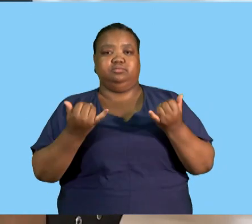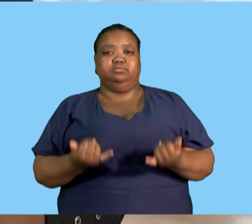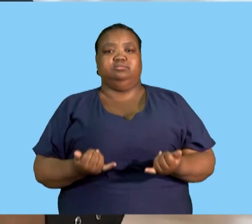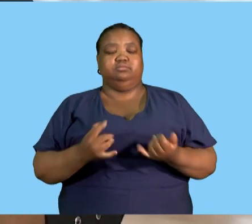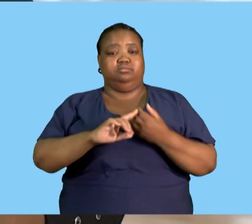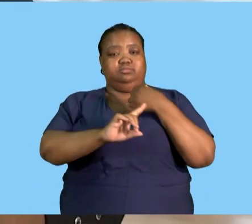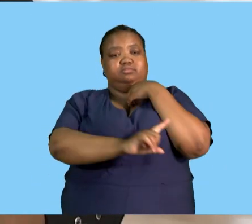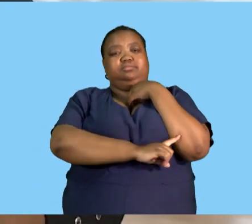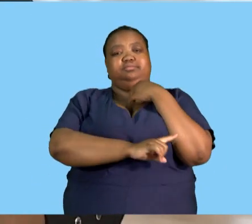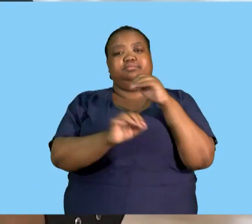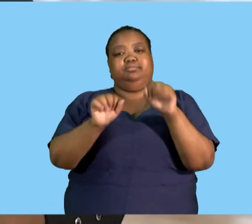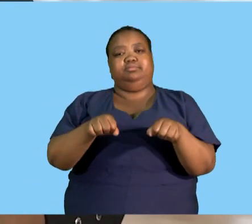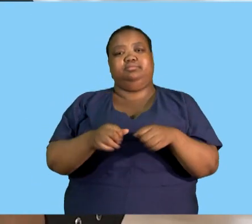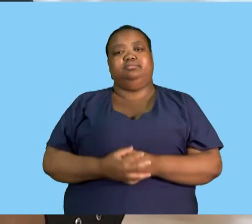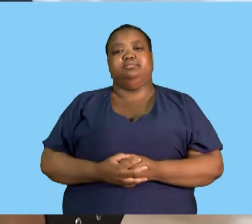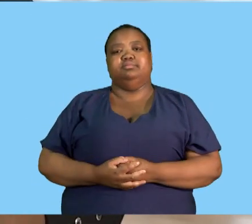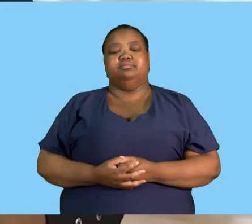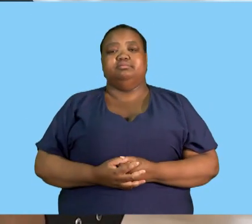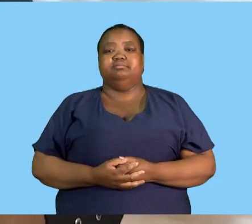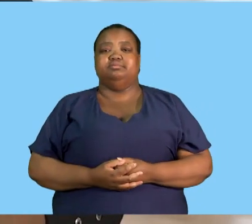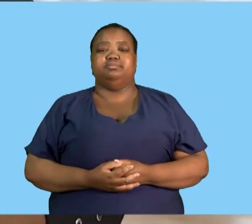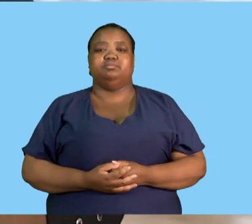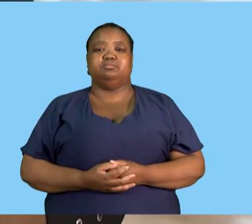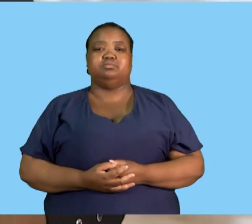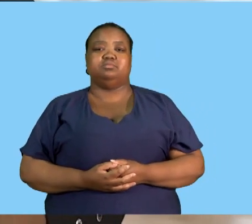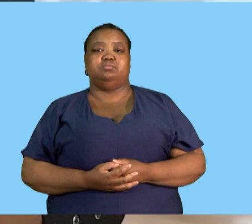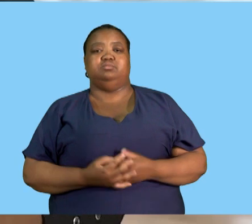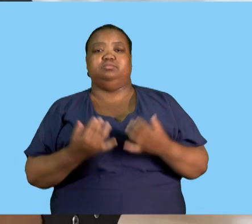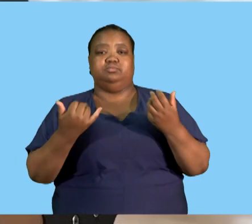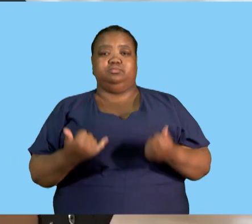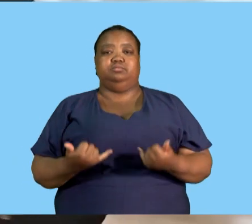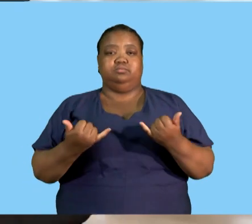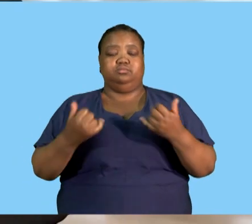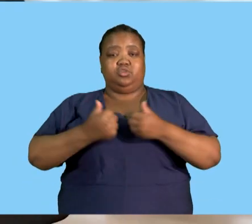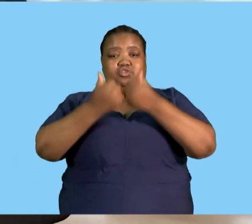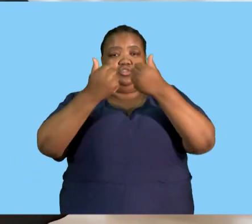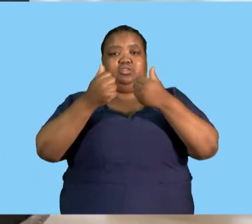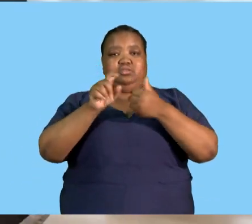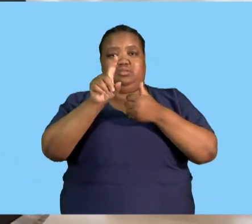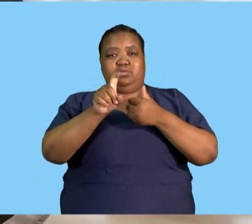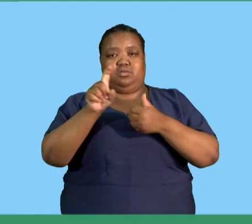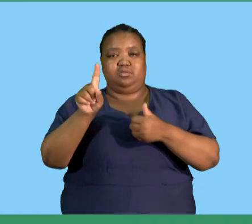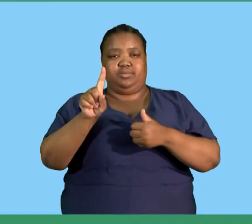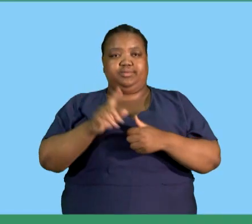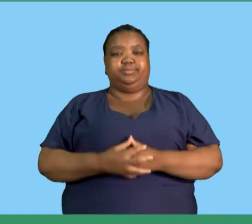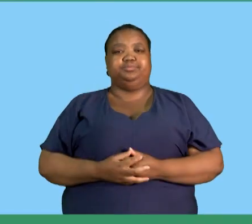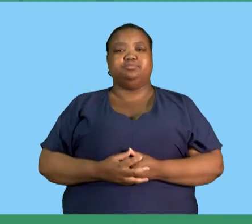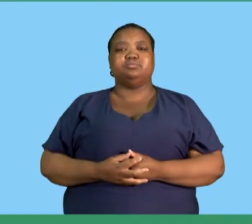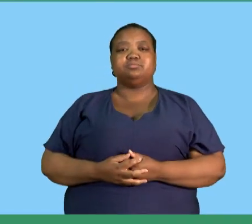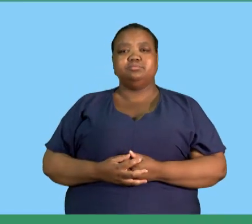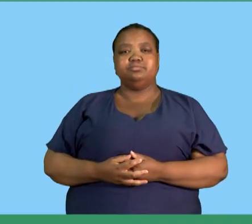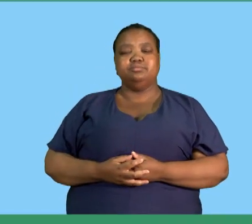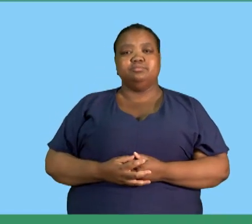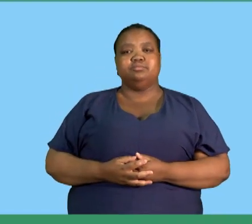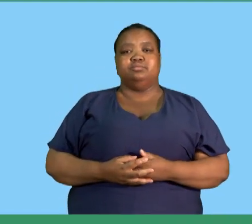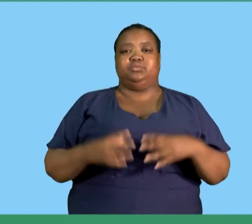So we've come to the last part, and I'm not going to leave you just like that. I'm going to leave you with a challenging question. Right. In this challenging question,